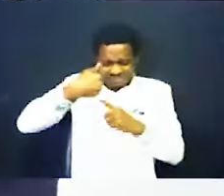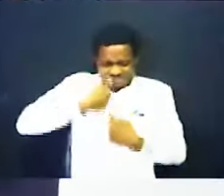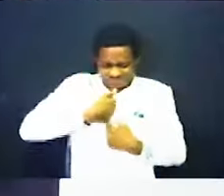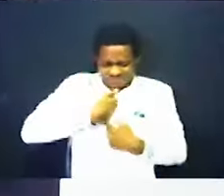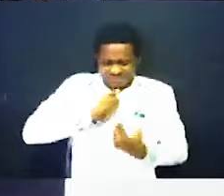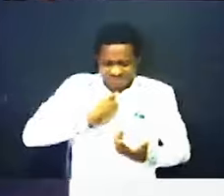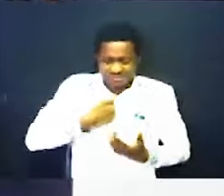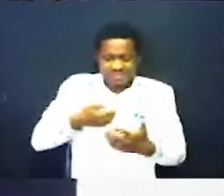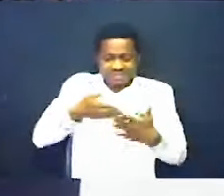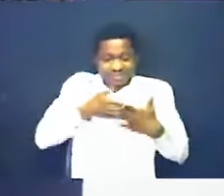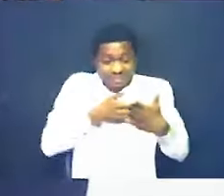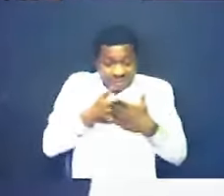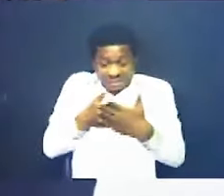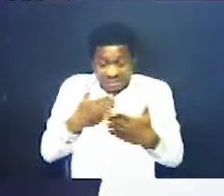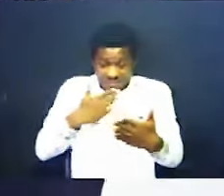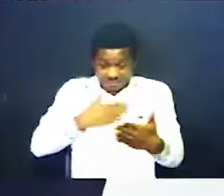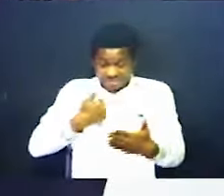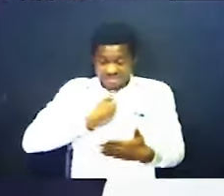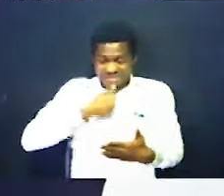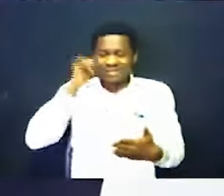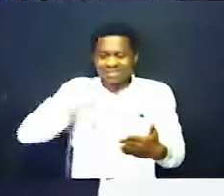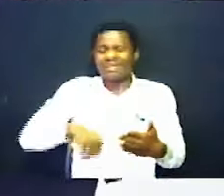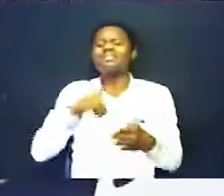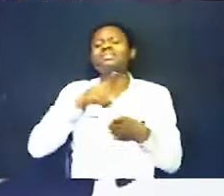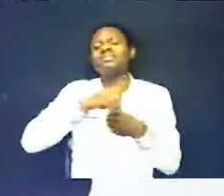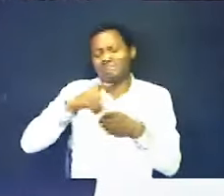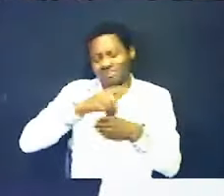yourself is discipline.